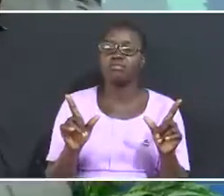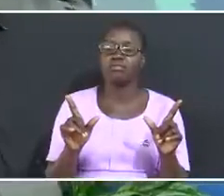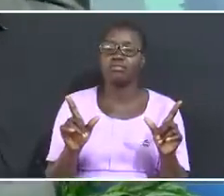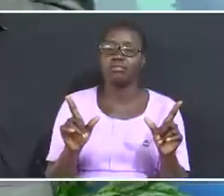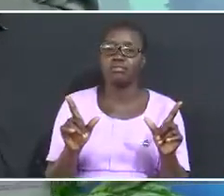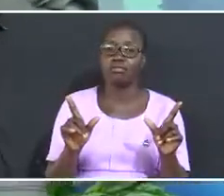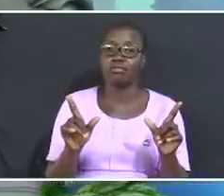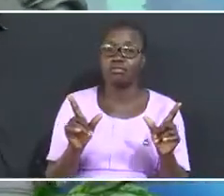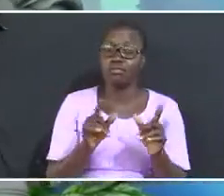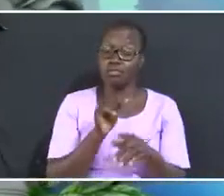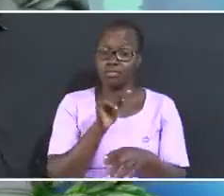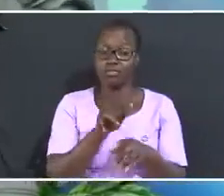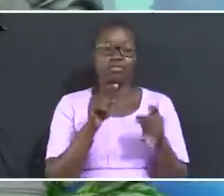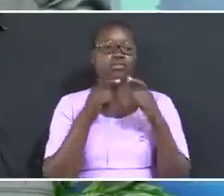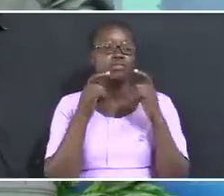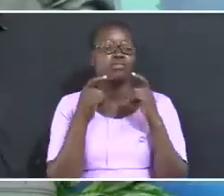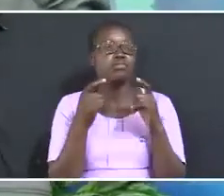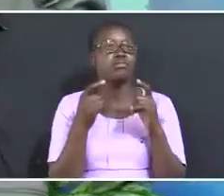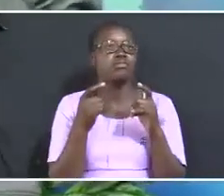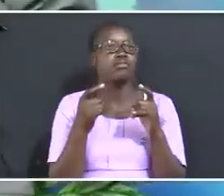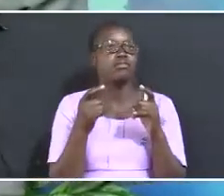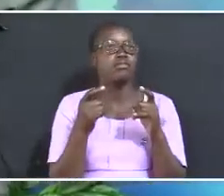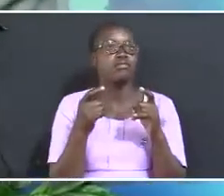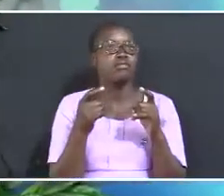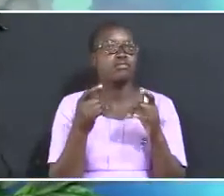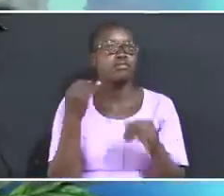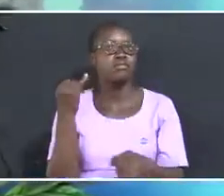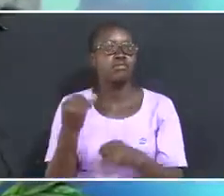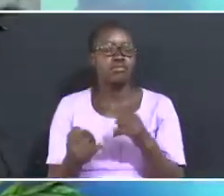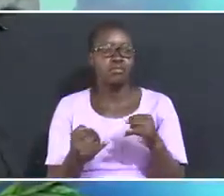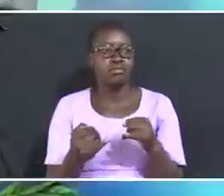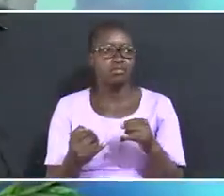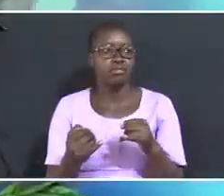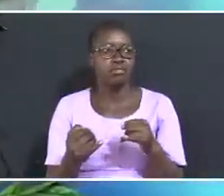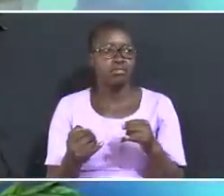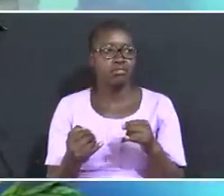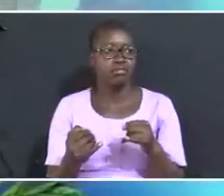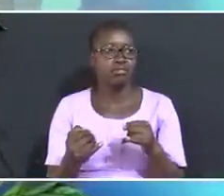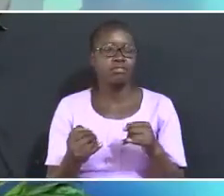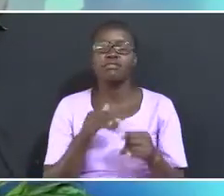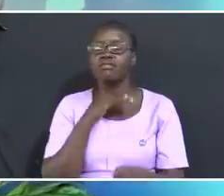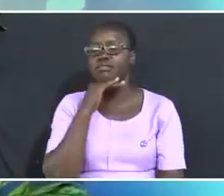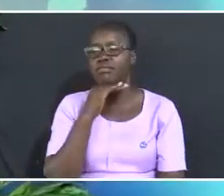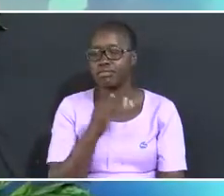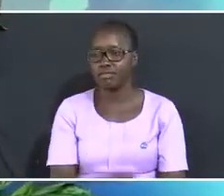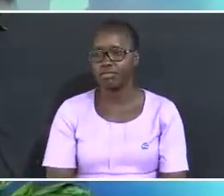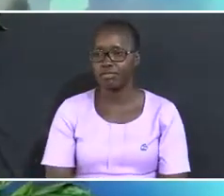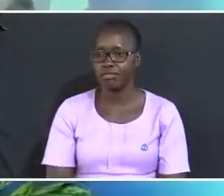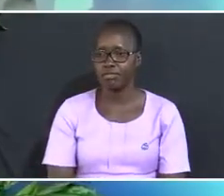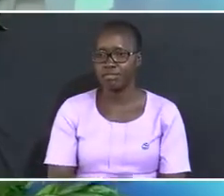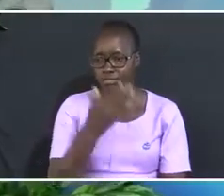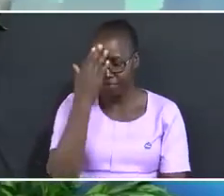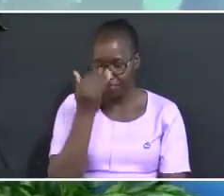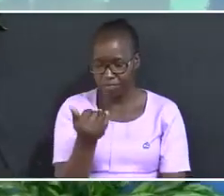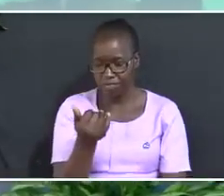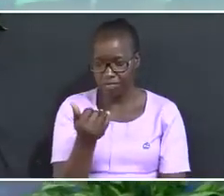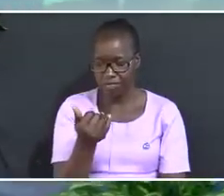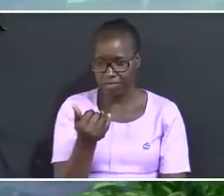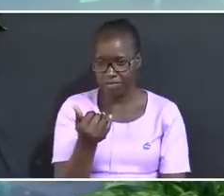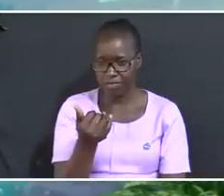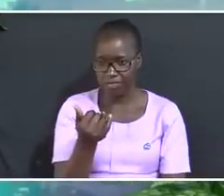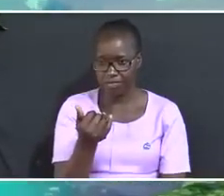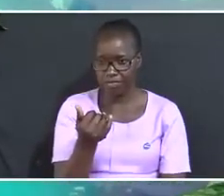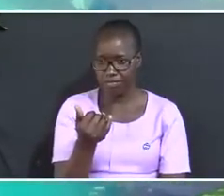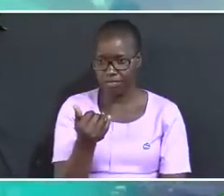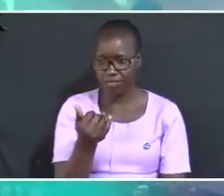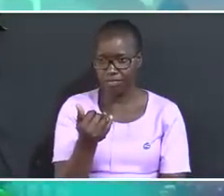And that sin, the end of it, is death. Because Paul later